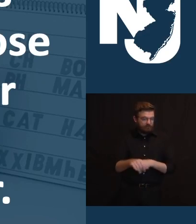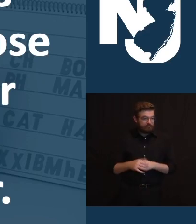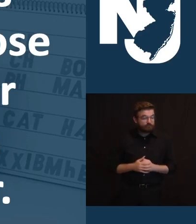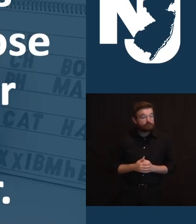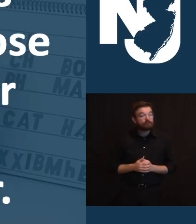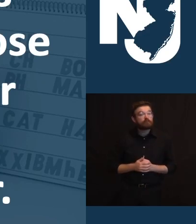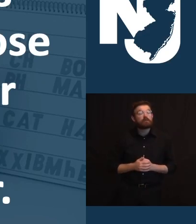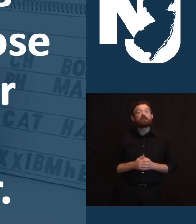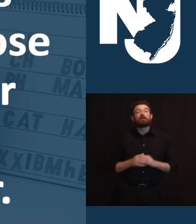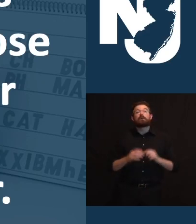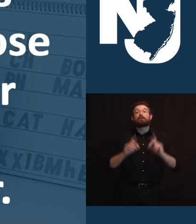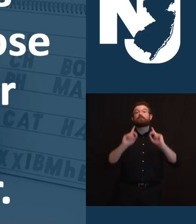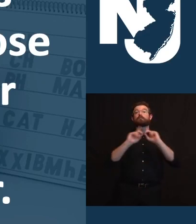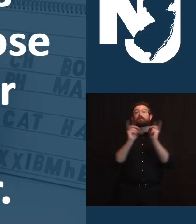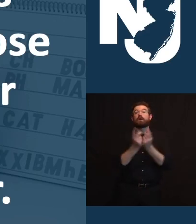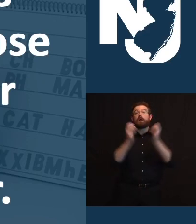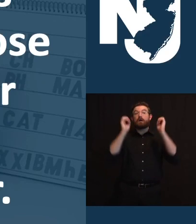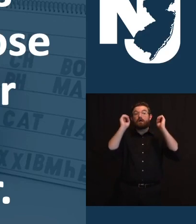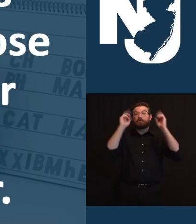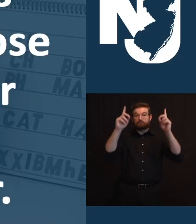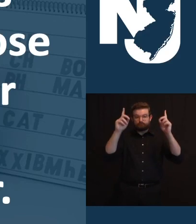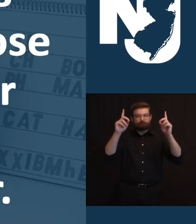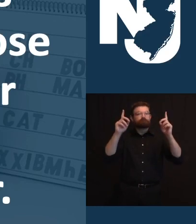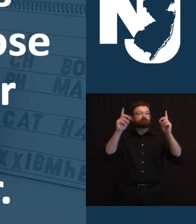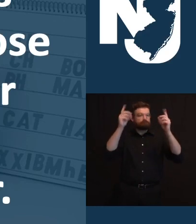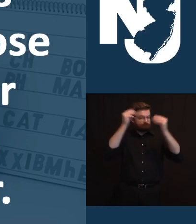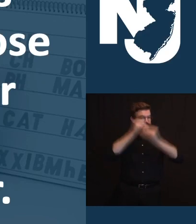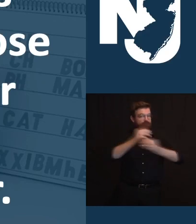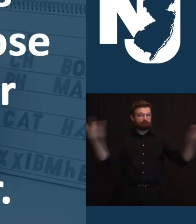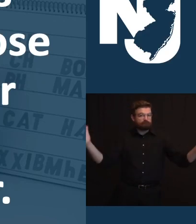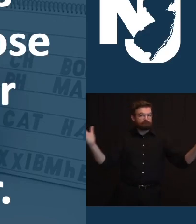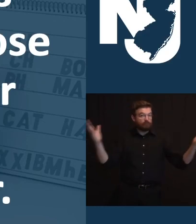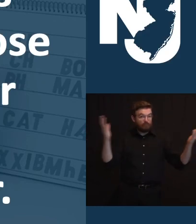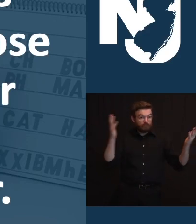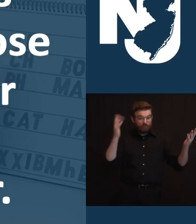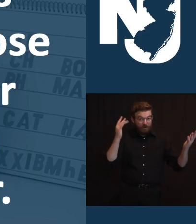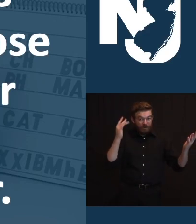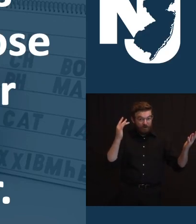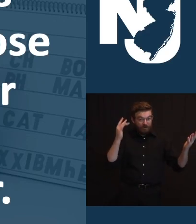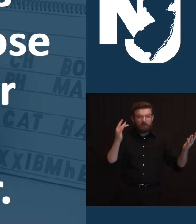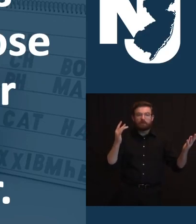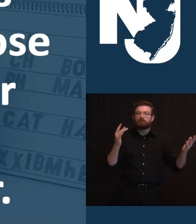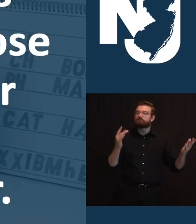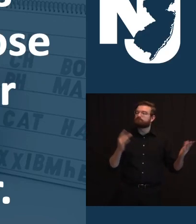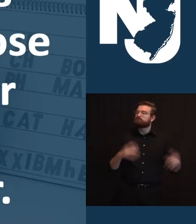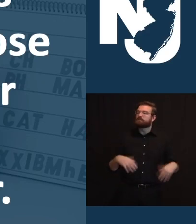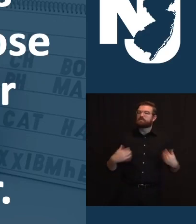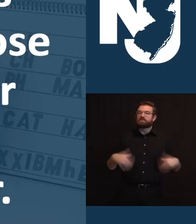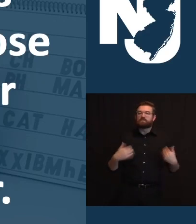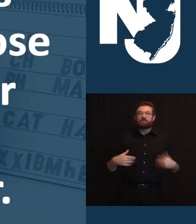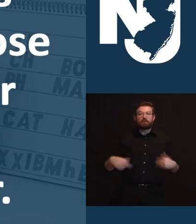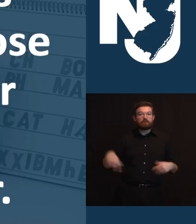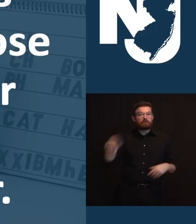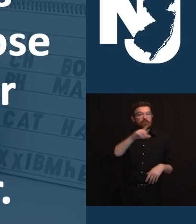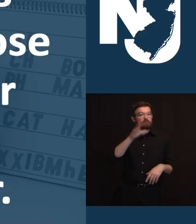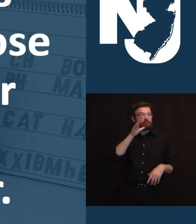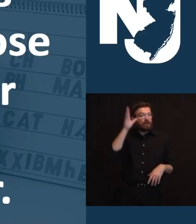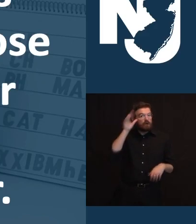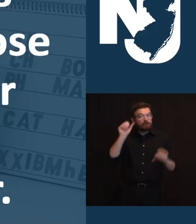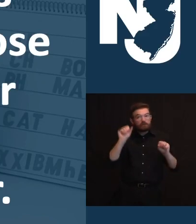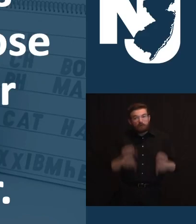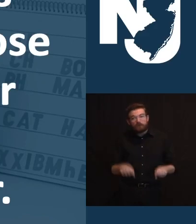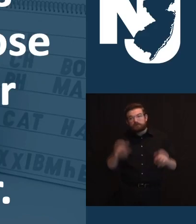to make clear that this option should be allowed by school districts as part of their reopening plans. We have heard from